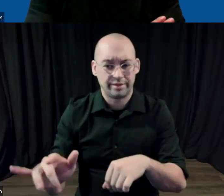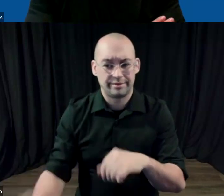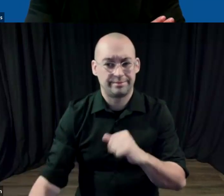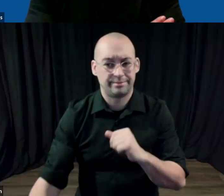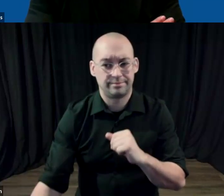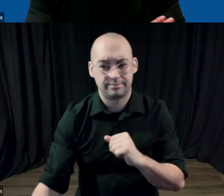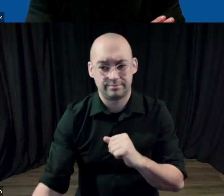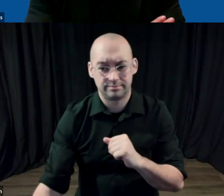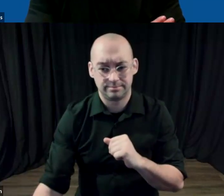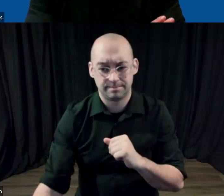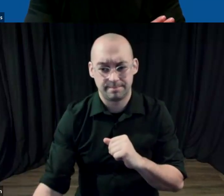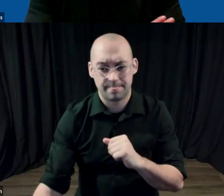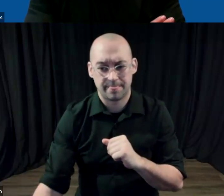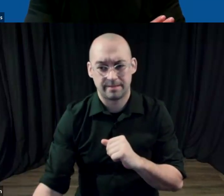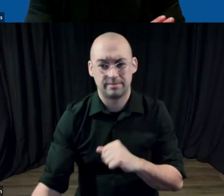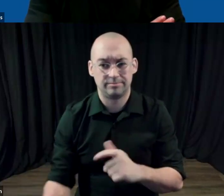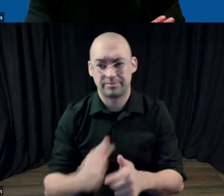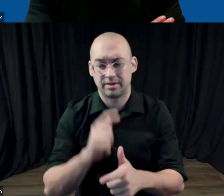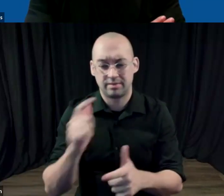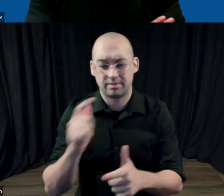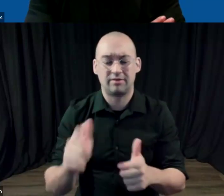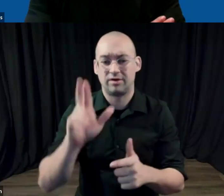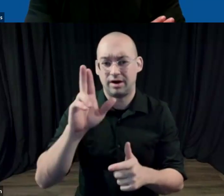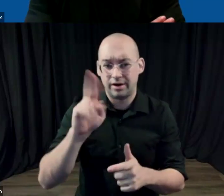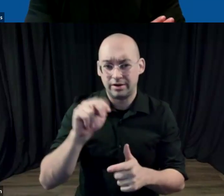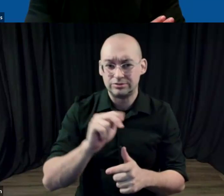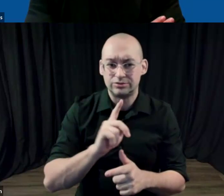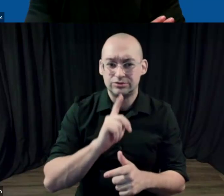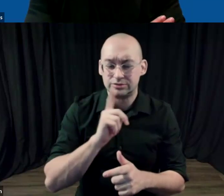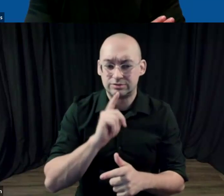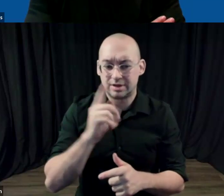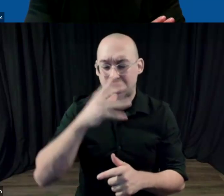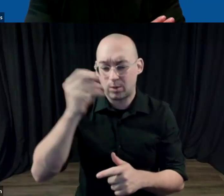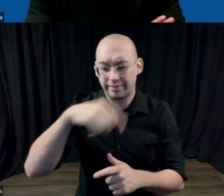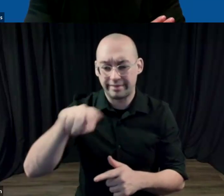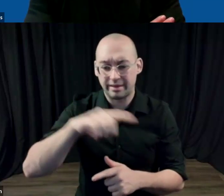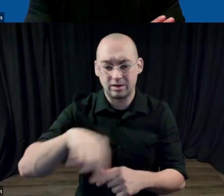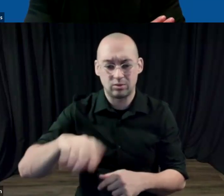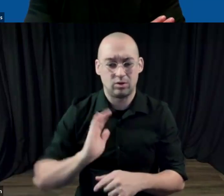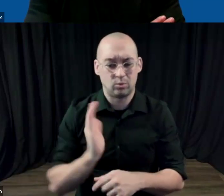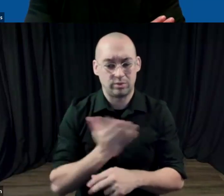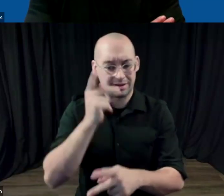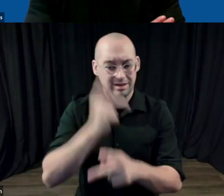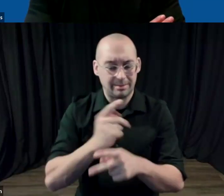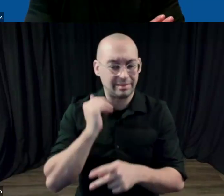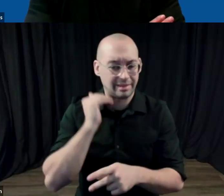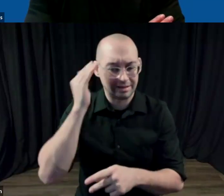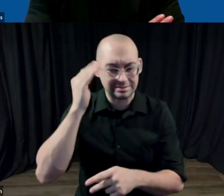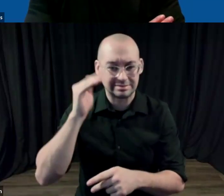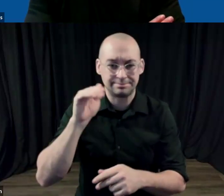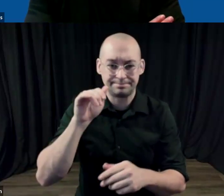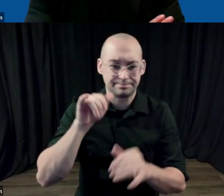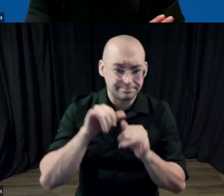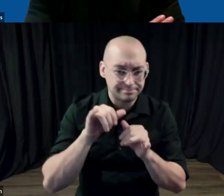of uncertainty out there. We're keeping our heads down and continuing with the work that needs to be done, and